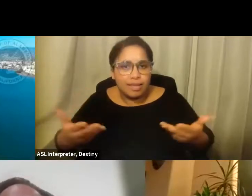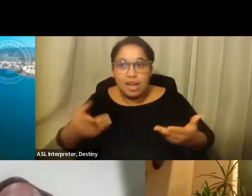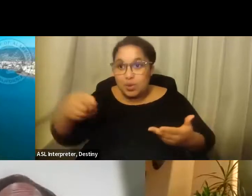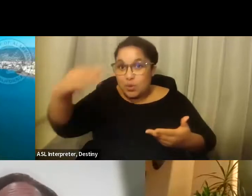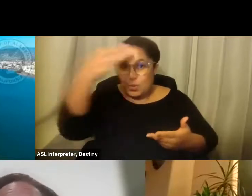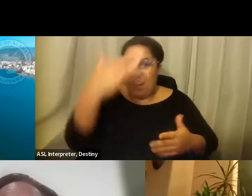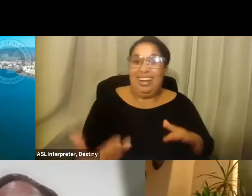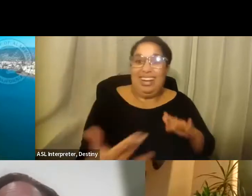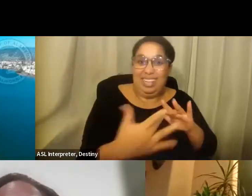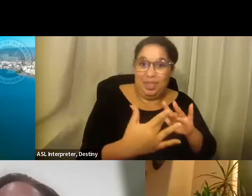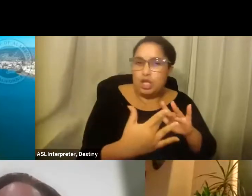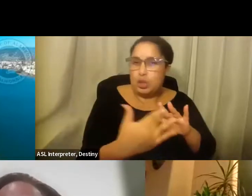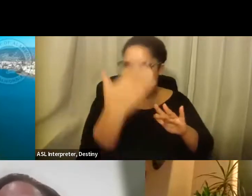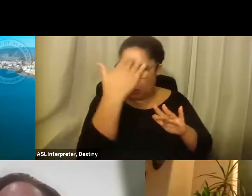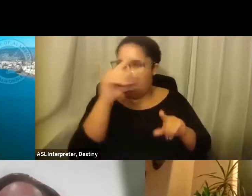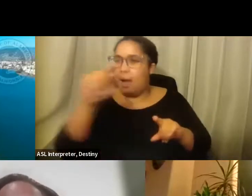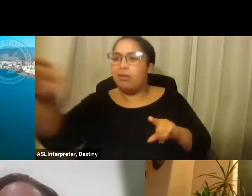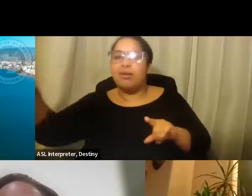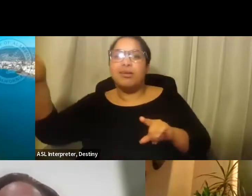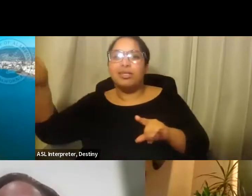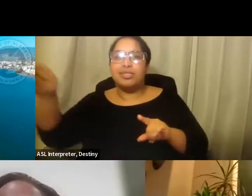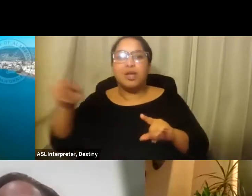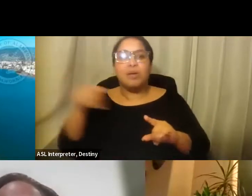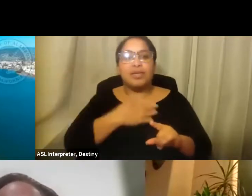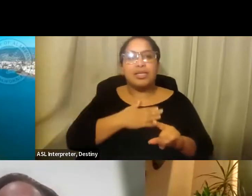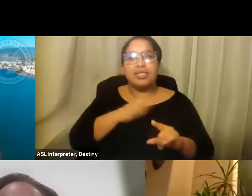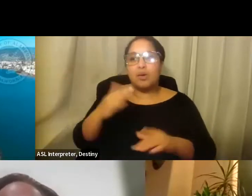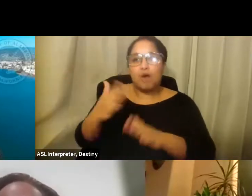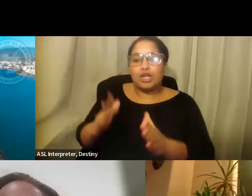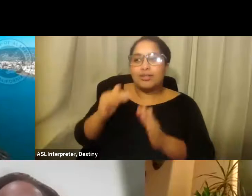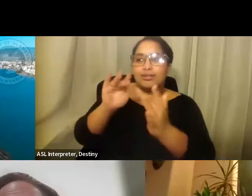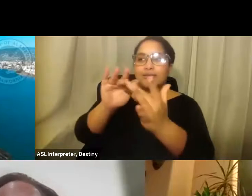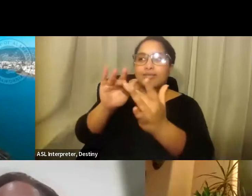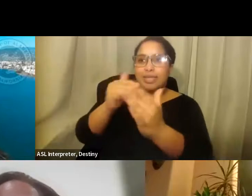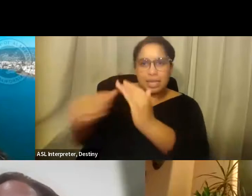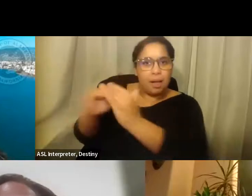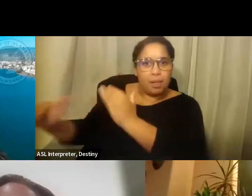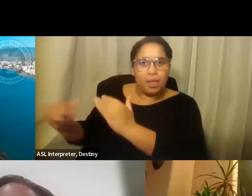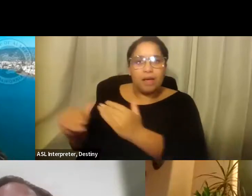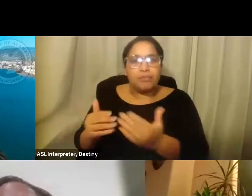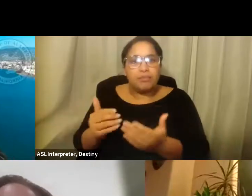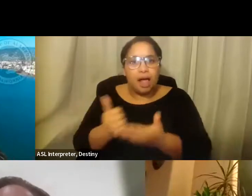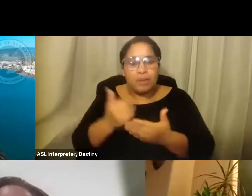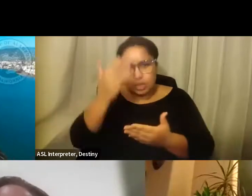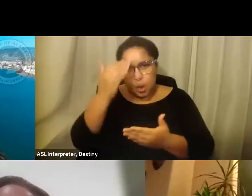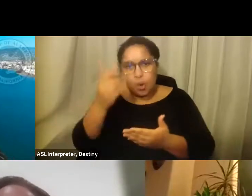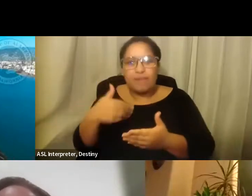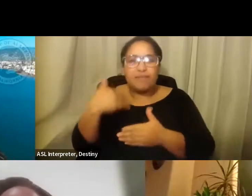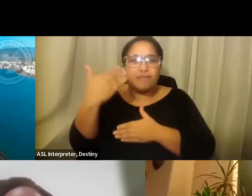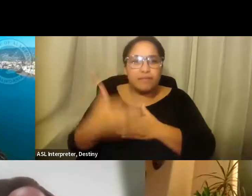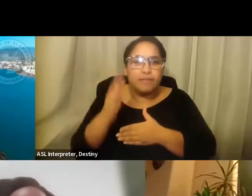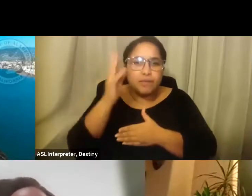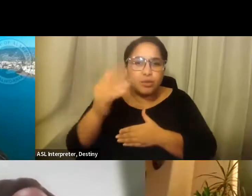So I would ask that they email some of those partners that we should consider including in future